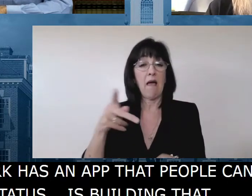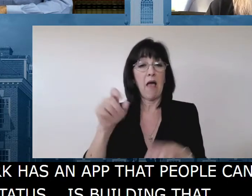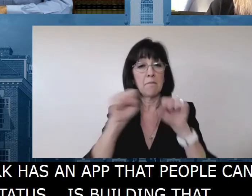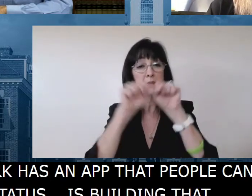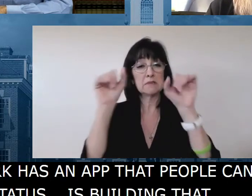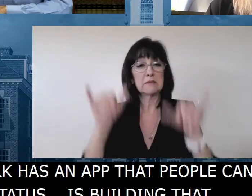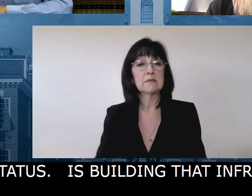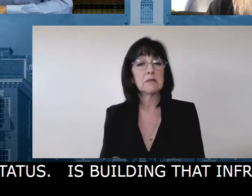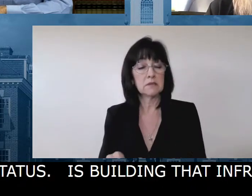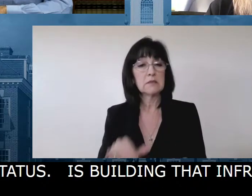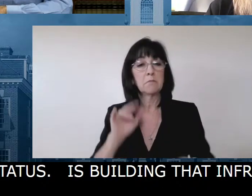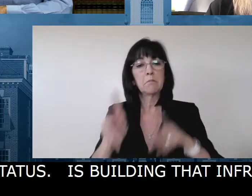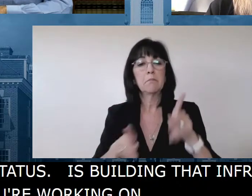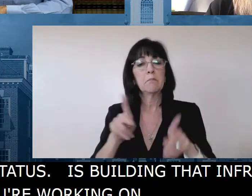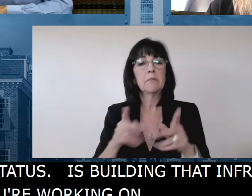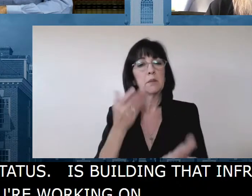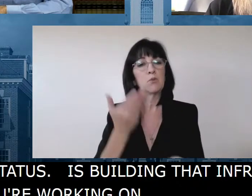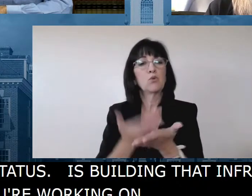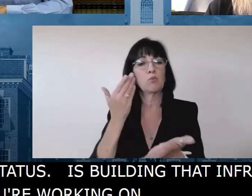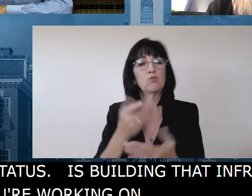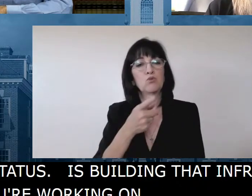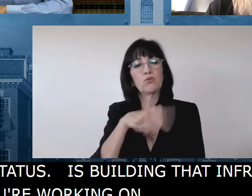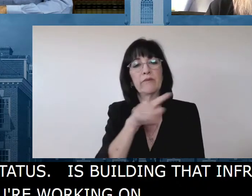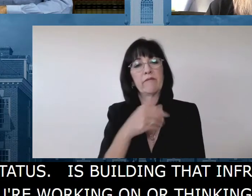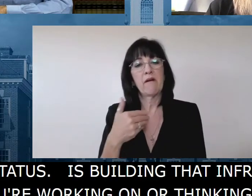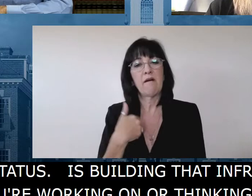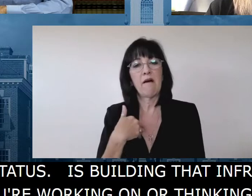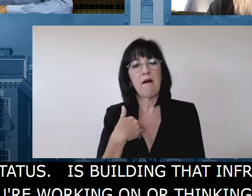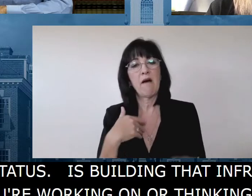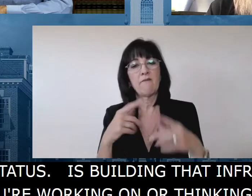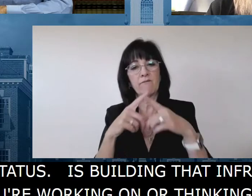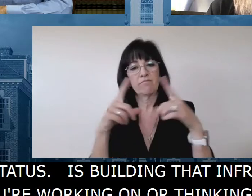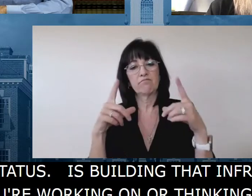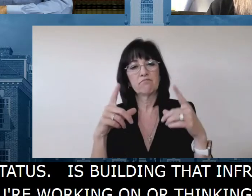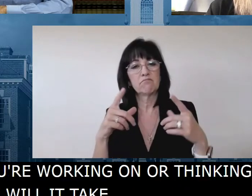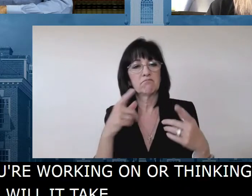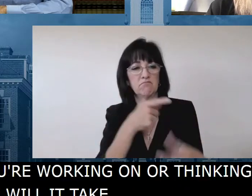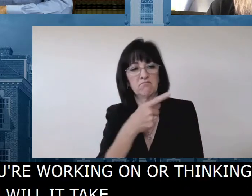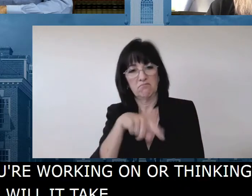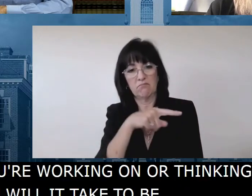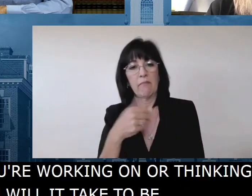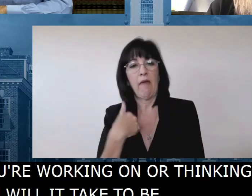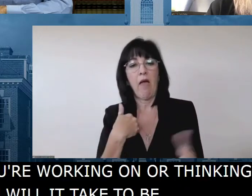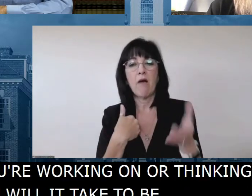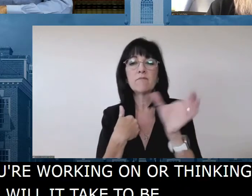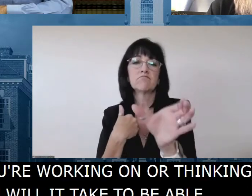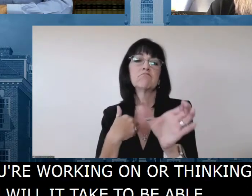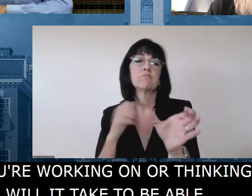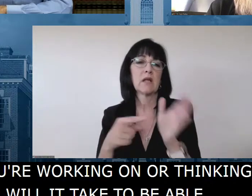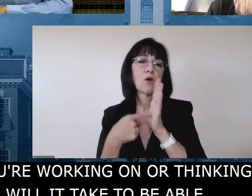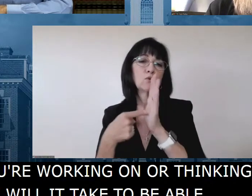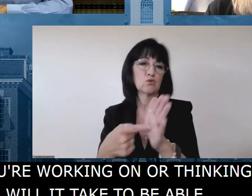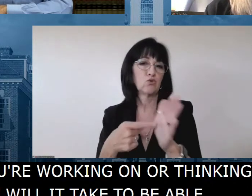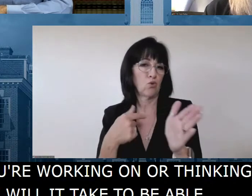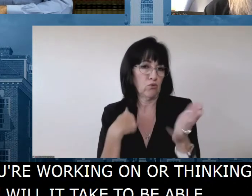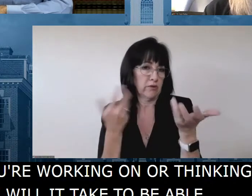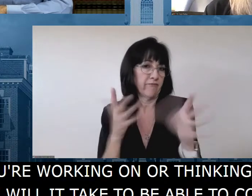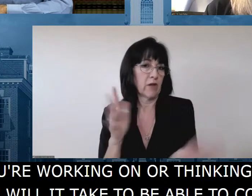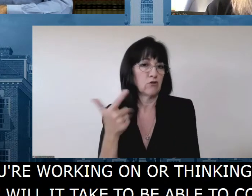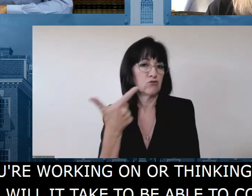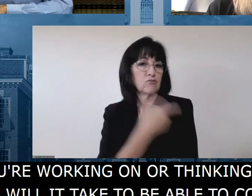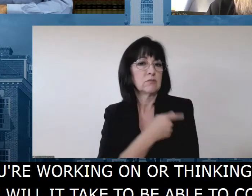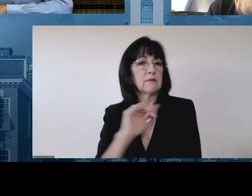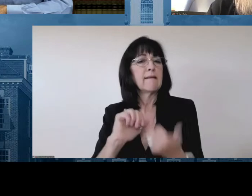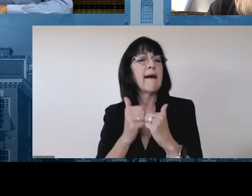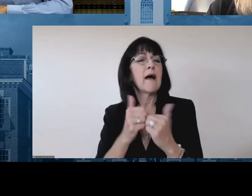would that take to get that built in to, be able to consider more of the vaccine mandates? Yeah, it is